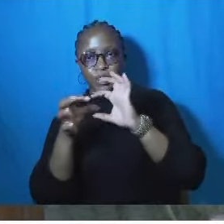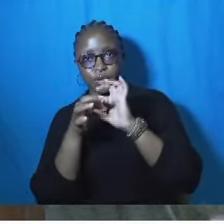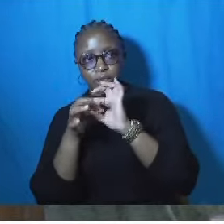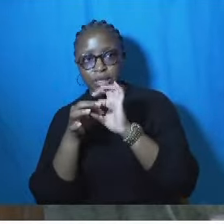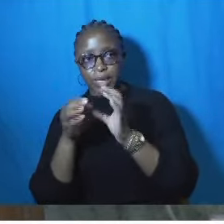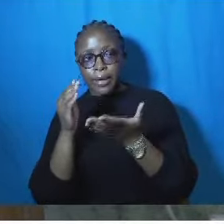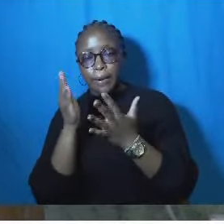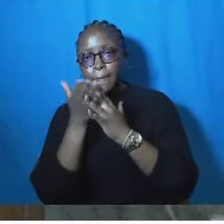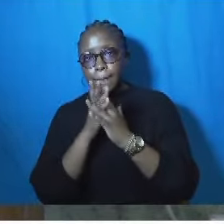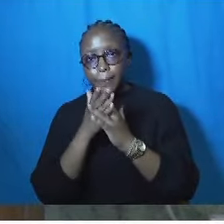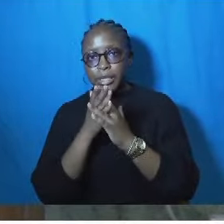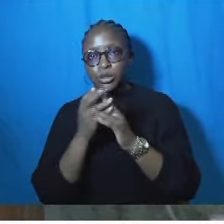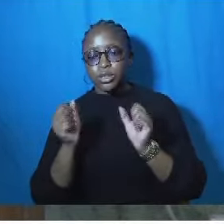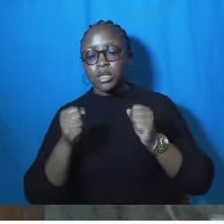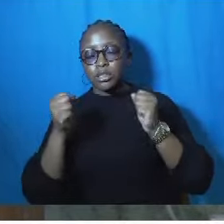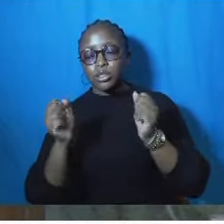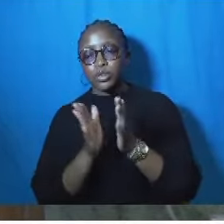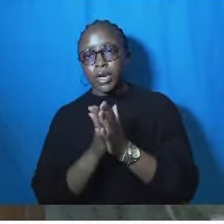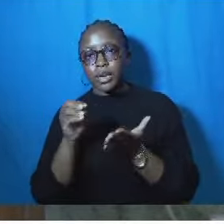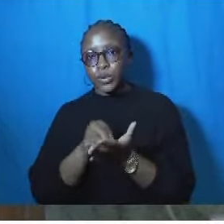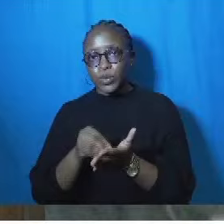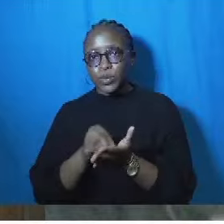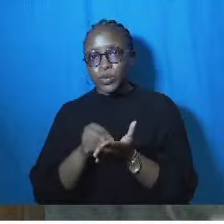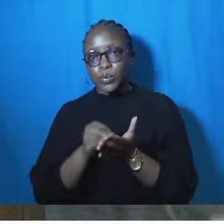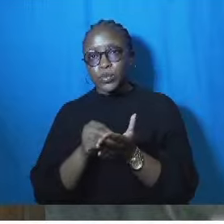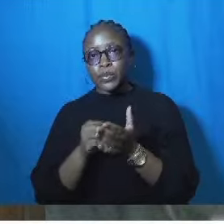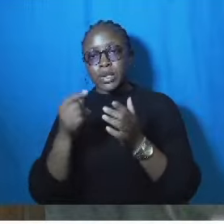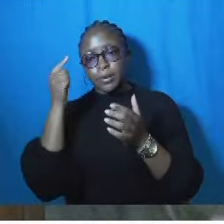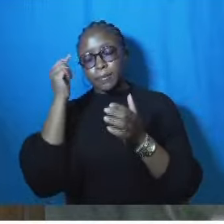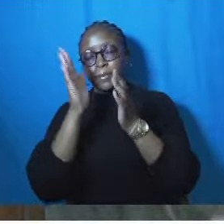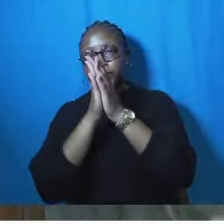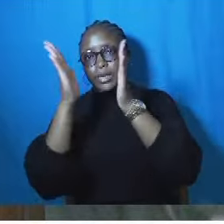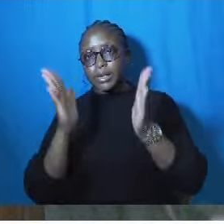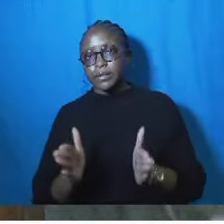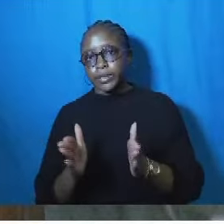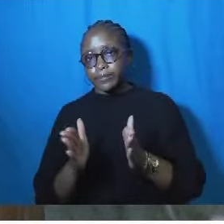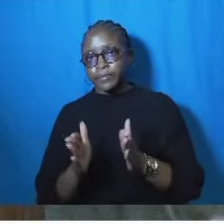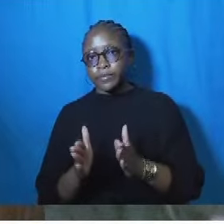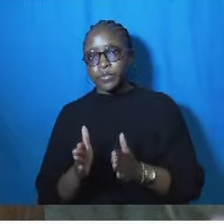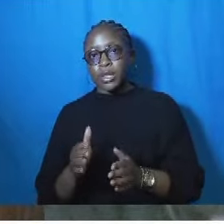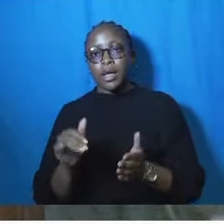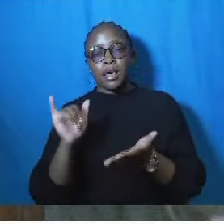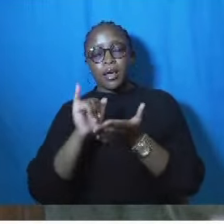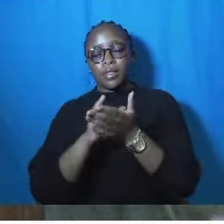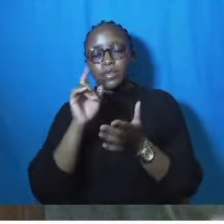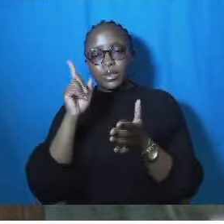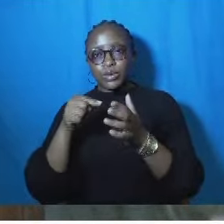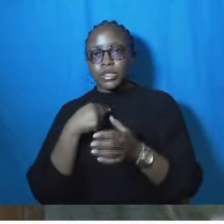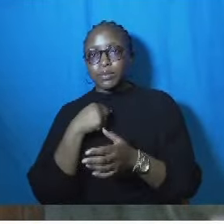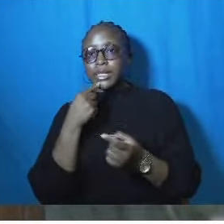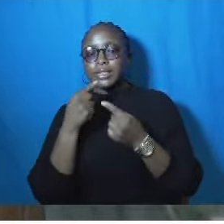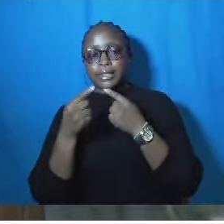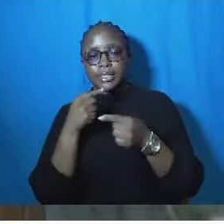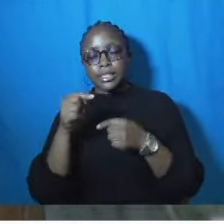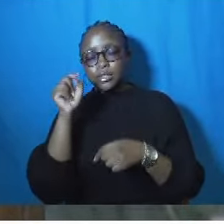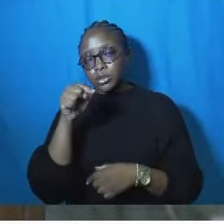weak believer. That is the summary statement I would give this passage as we look at